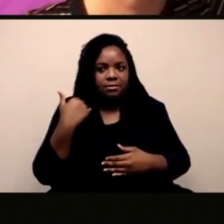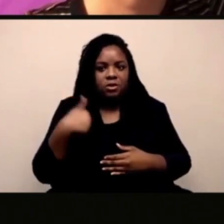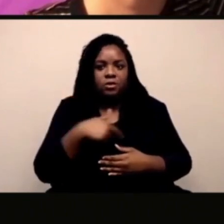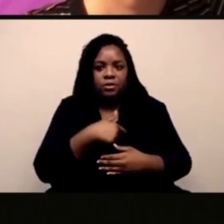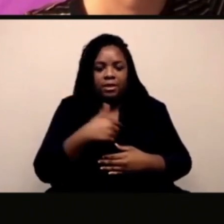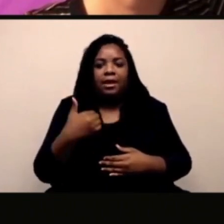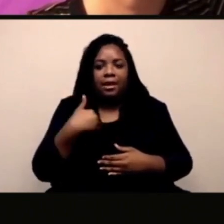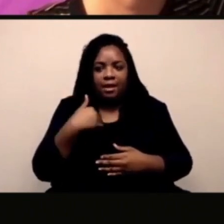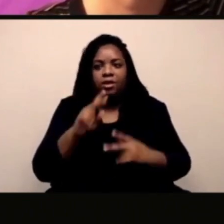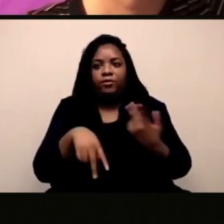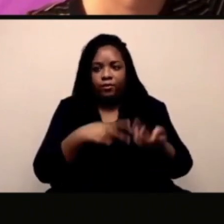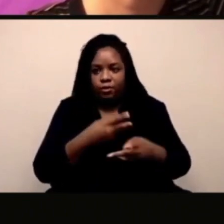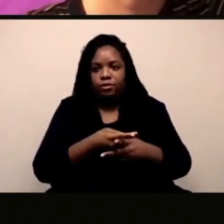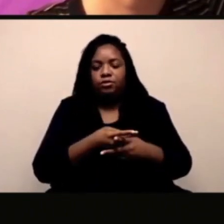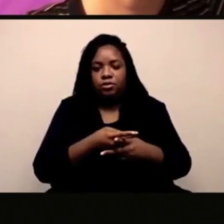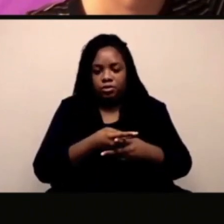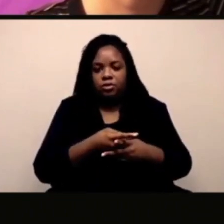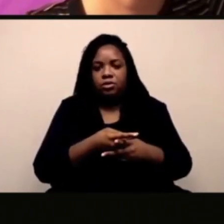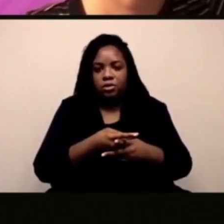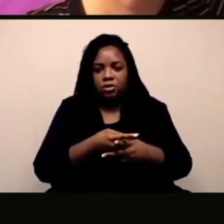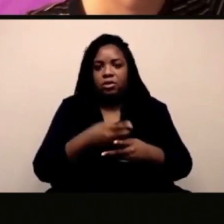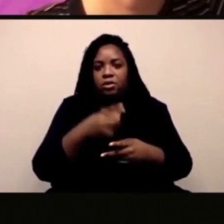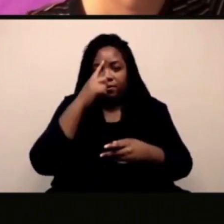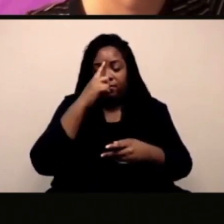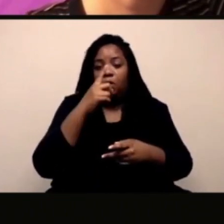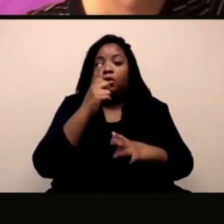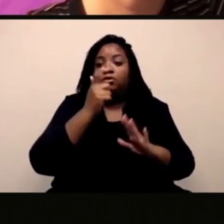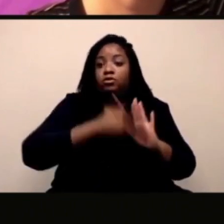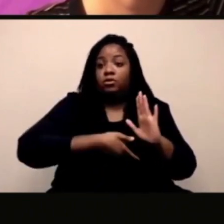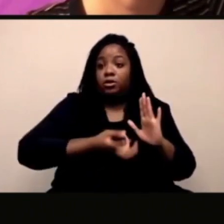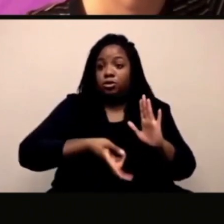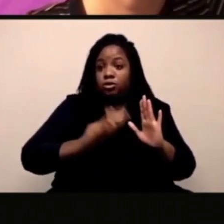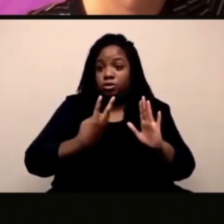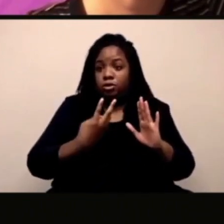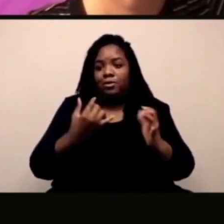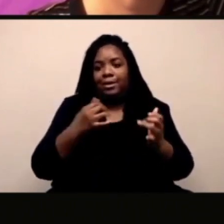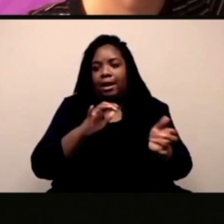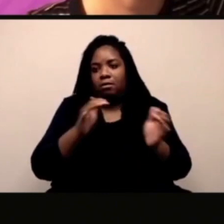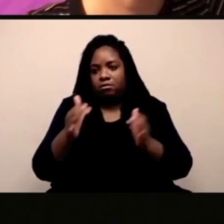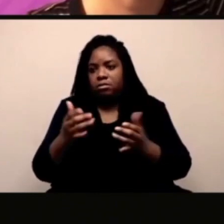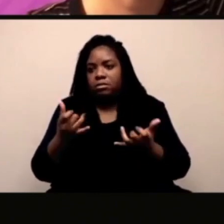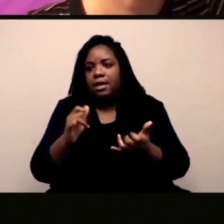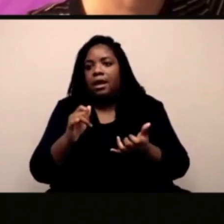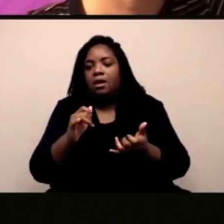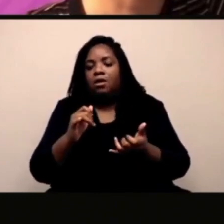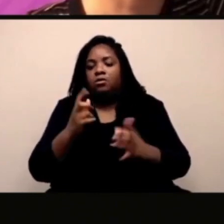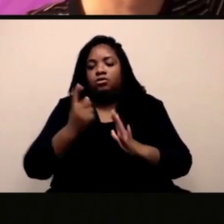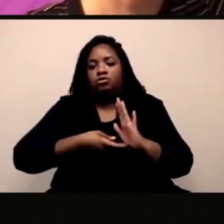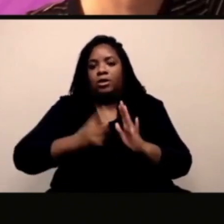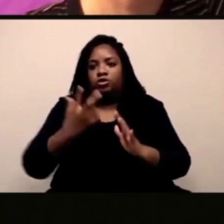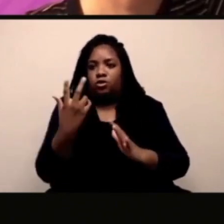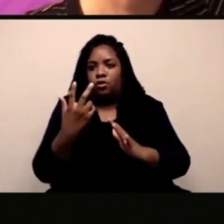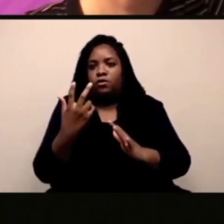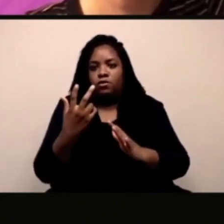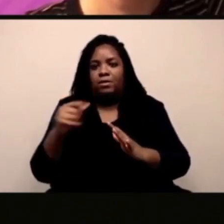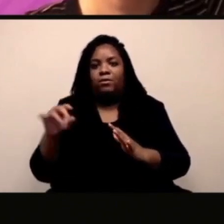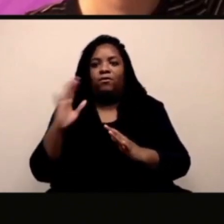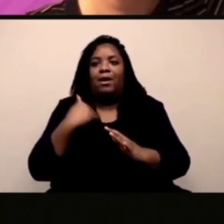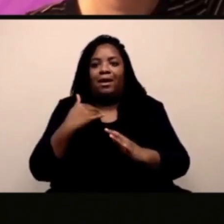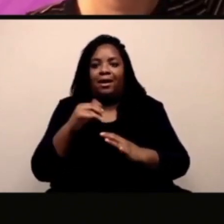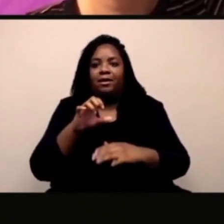had a version for Scratch 2. We're now in Scratch 3, but for Scratch 2, there was a site called